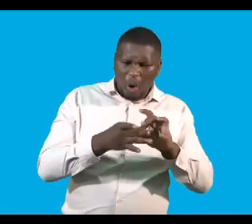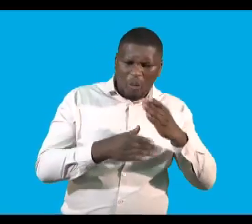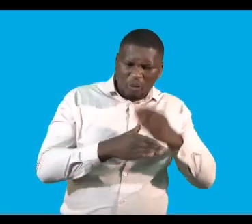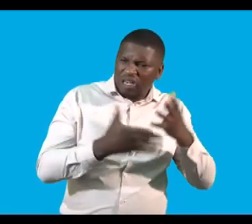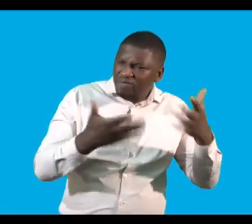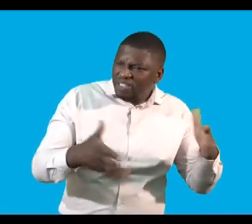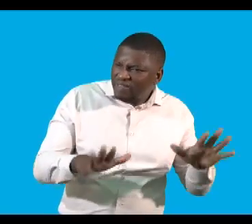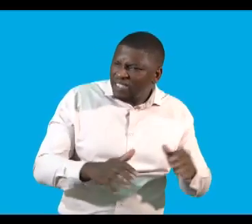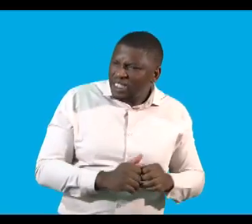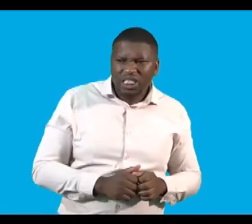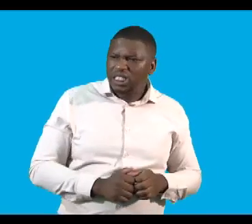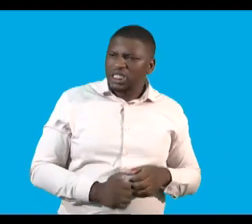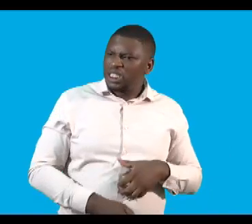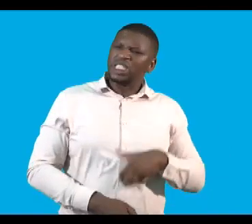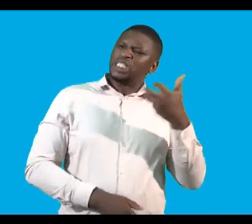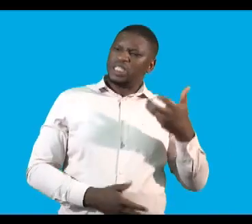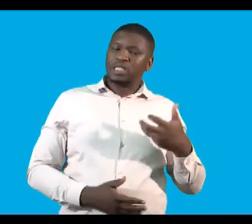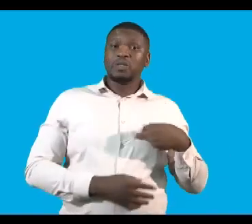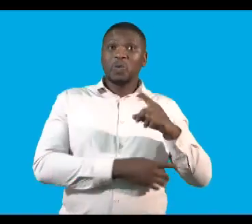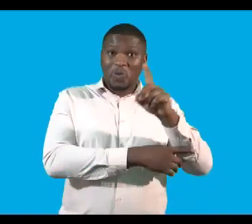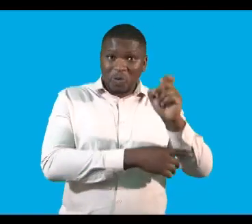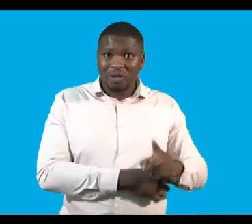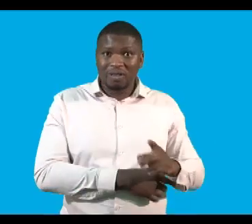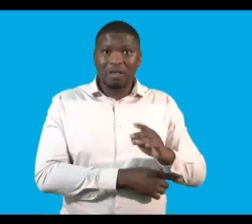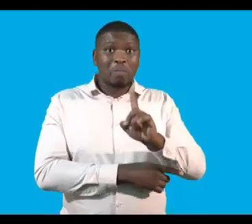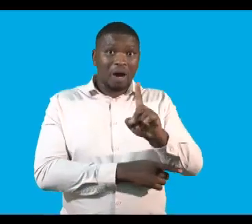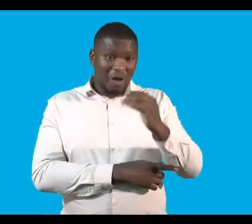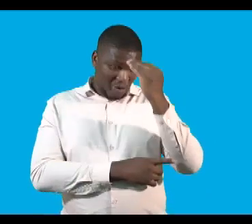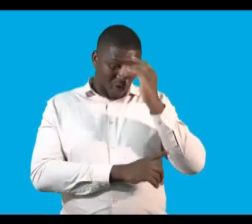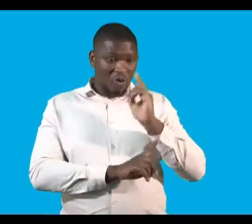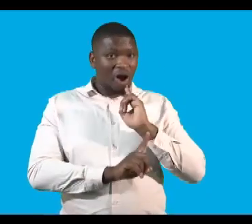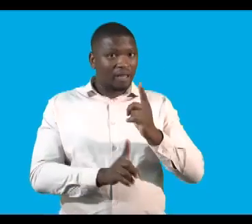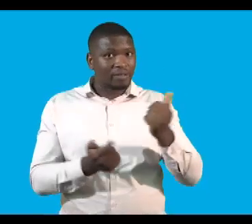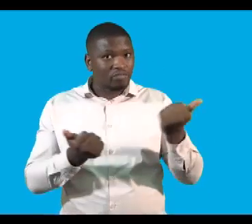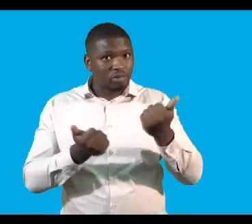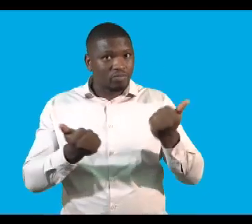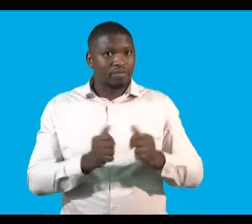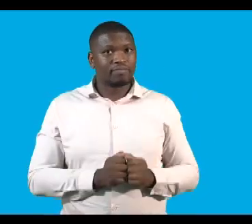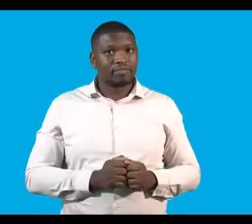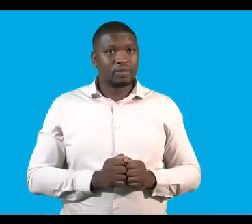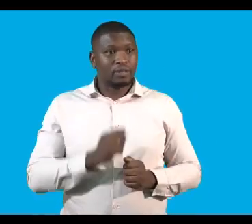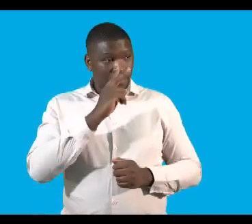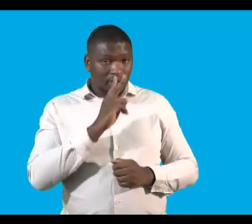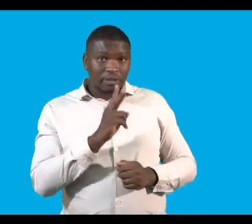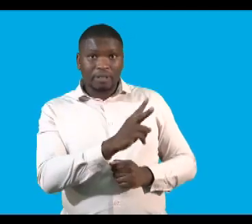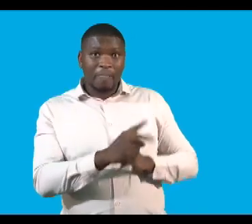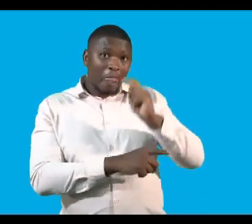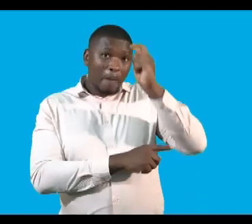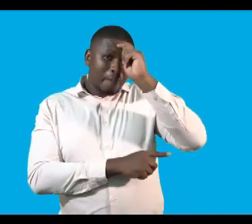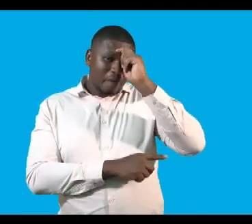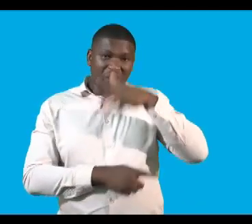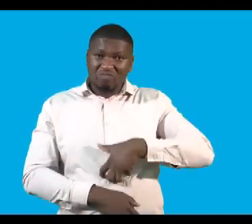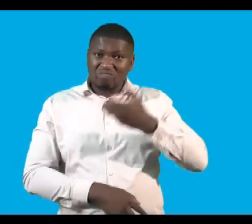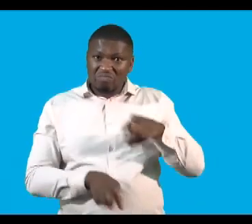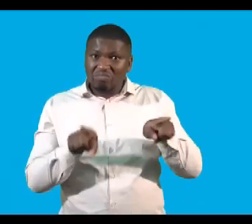question, but we know that she knows the answer. Jeremy doesn't seem very upset here. He's quite calm.